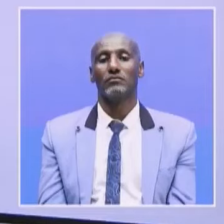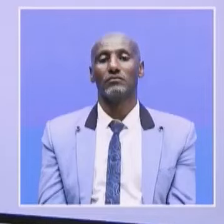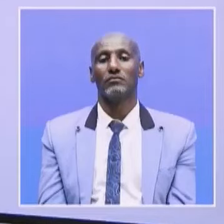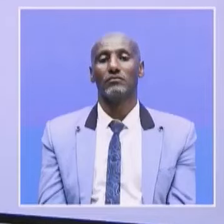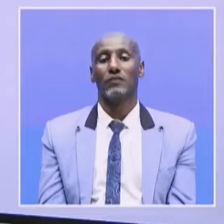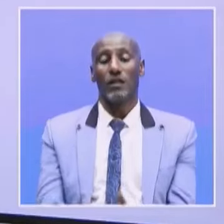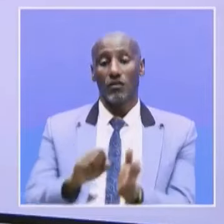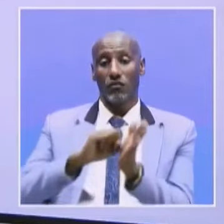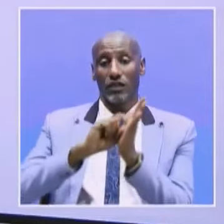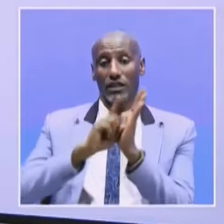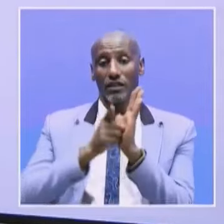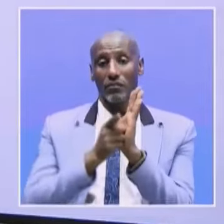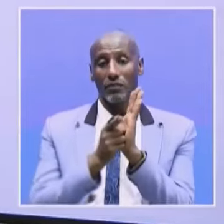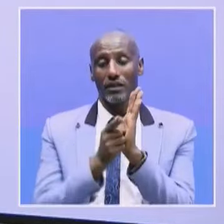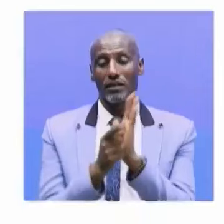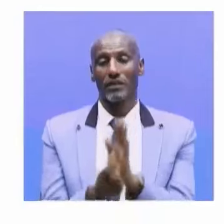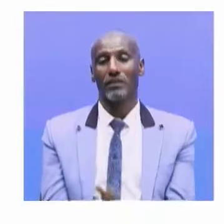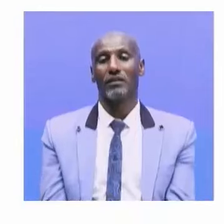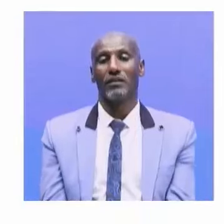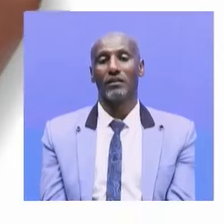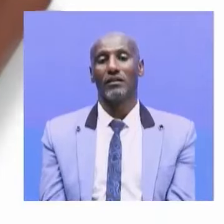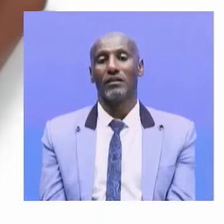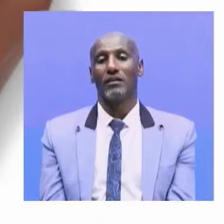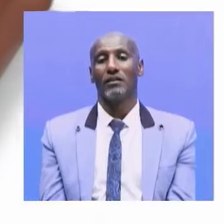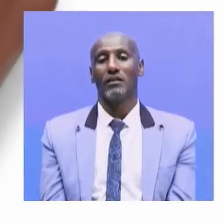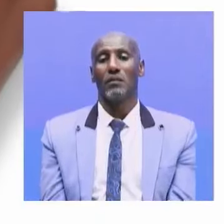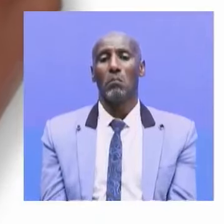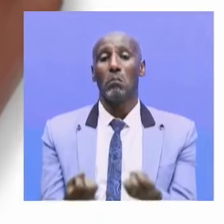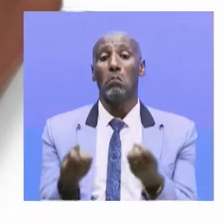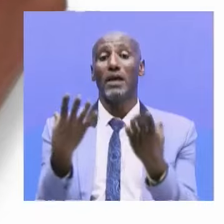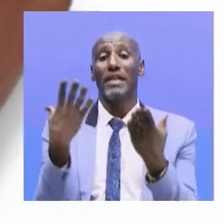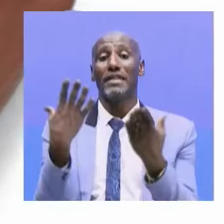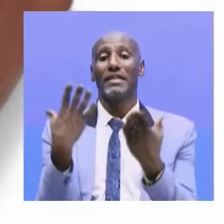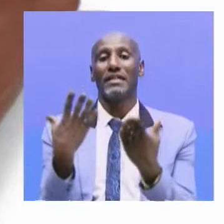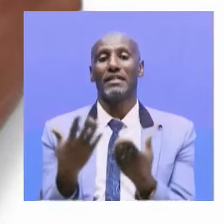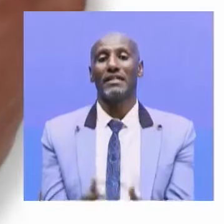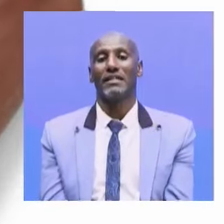For example, we can say many